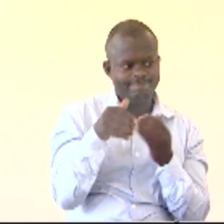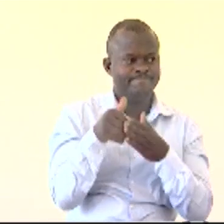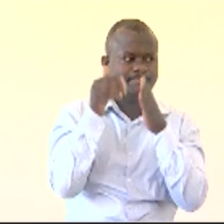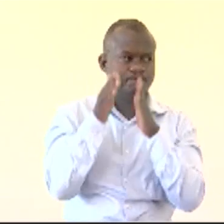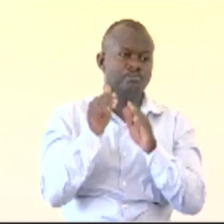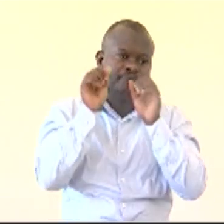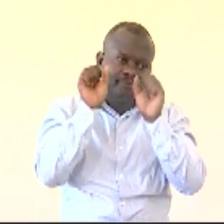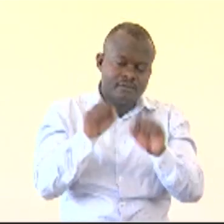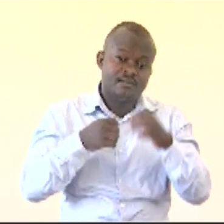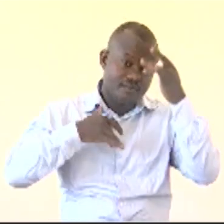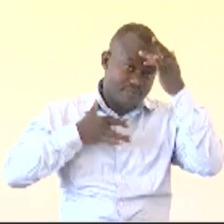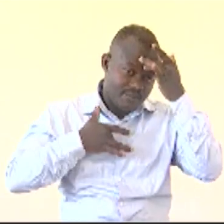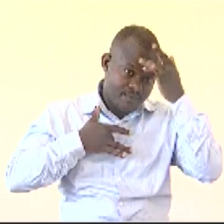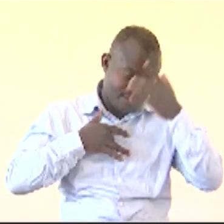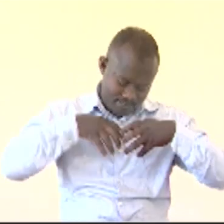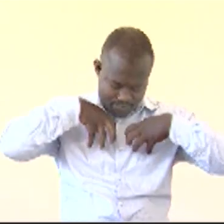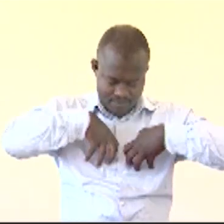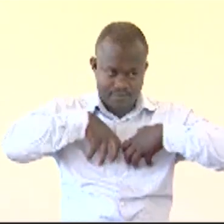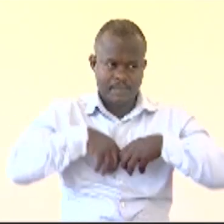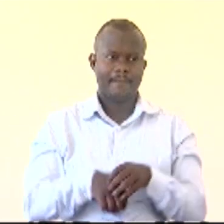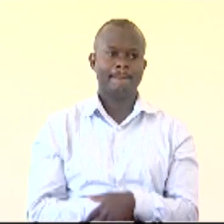must be suffering from pulmonary tuberculosis.